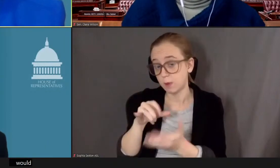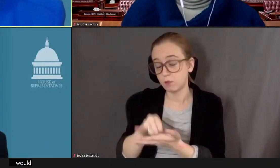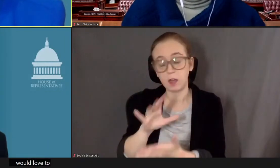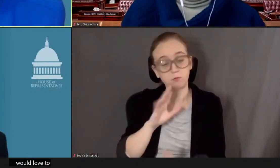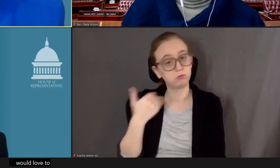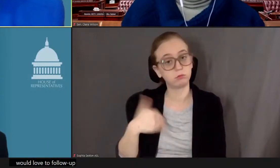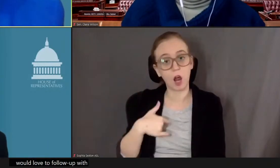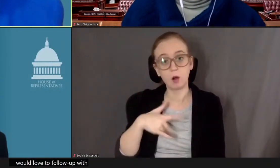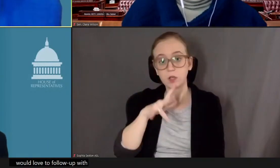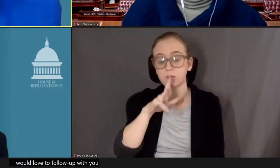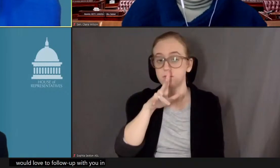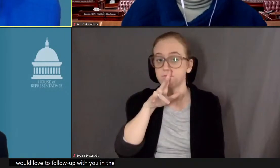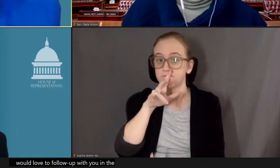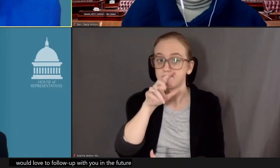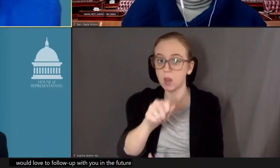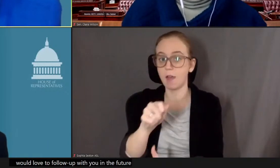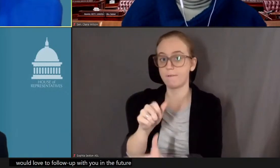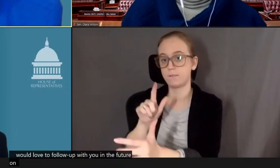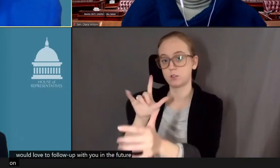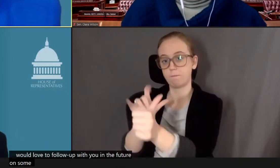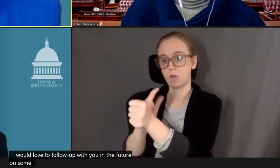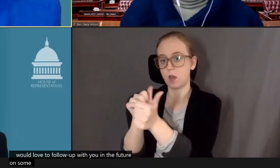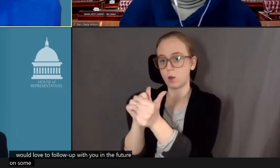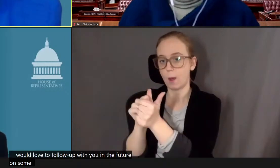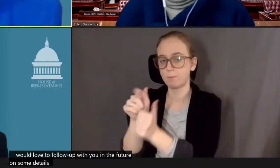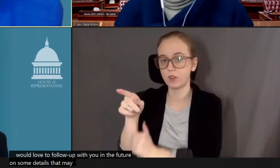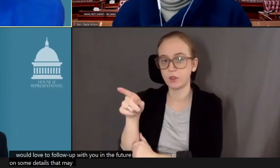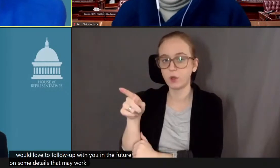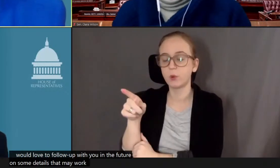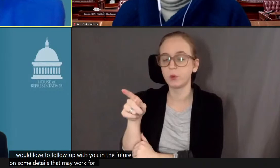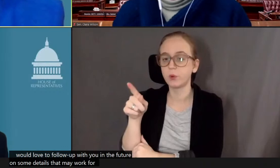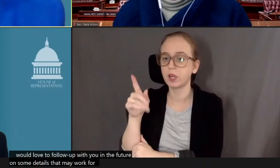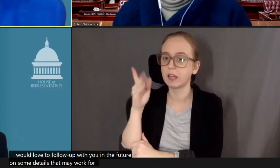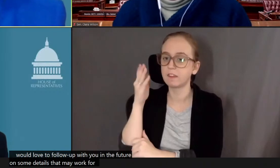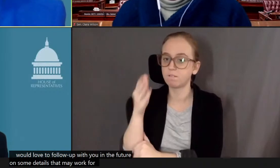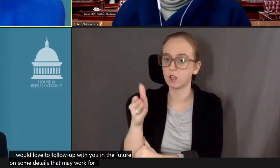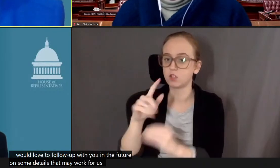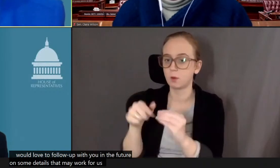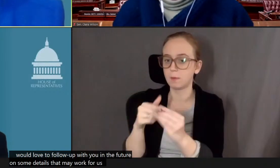future on some details that may work for us.